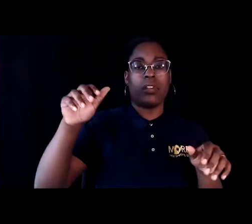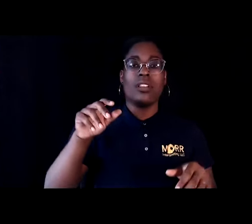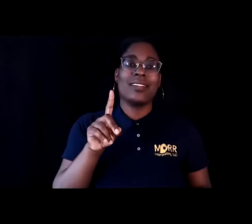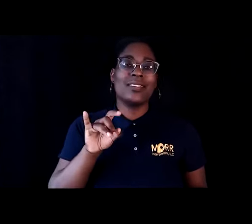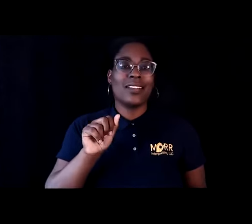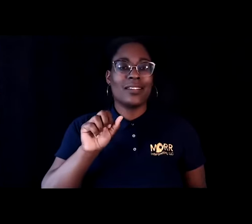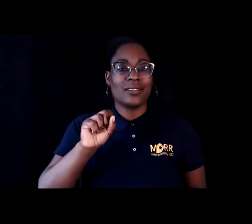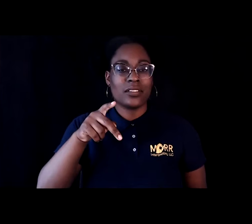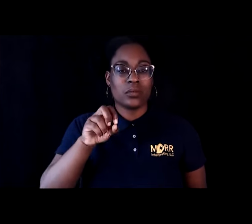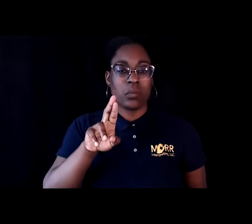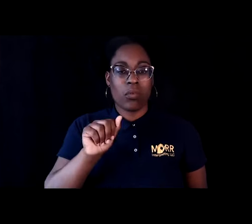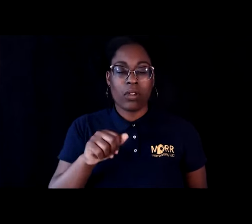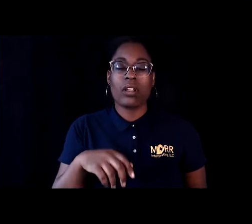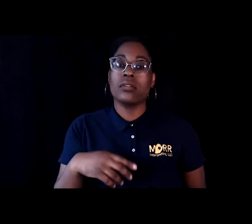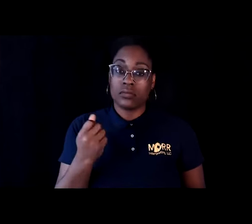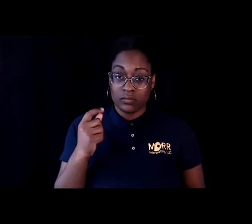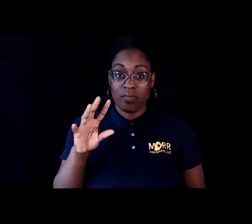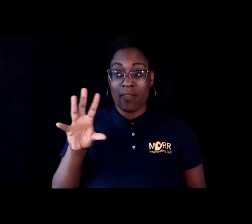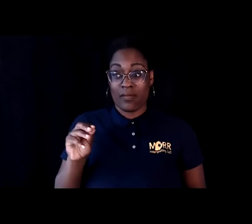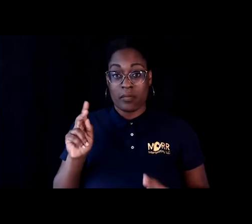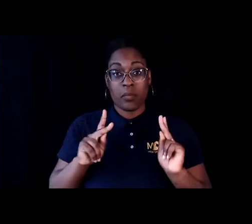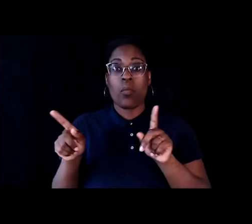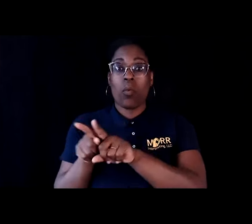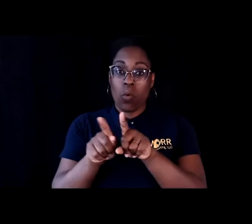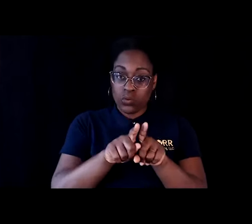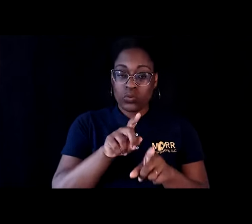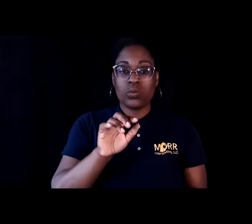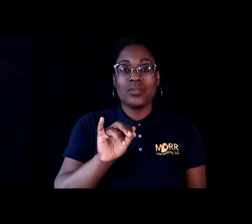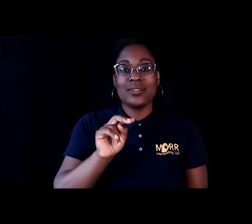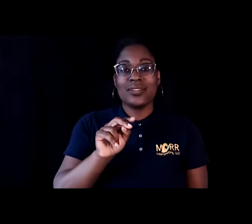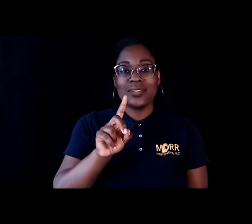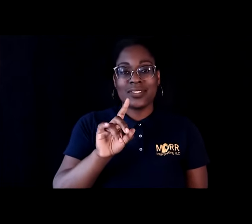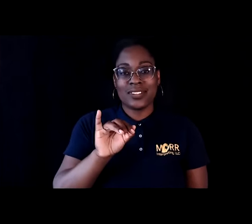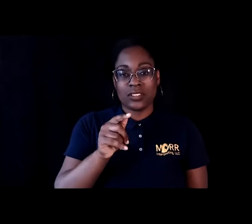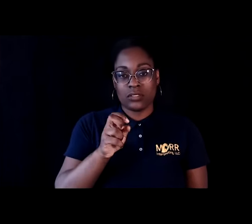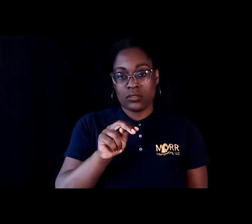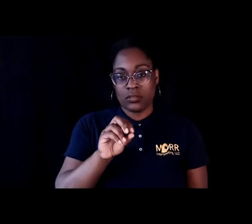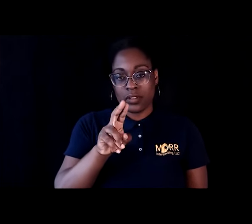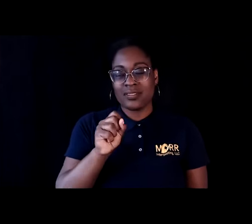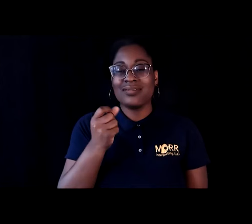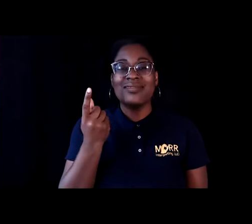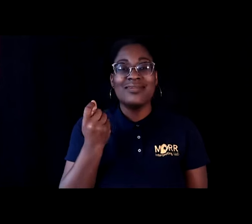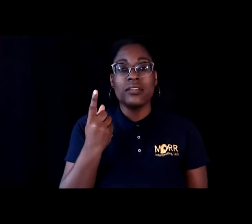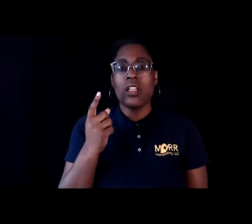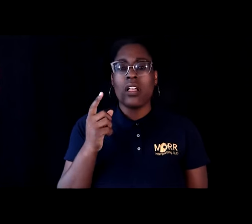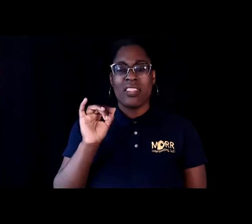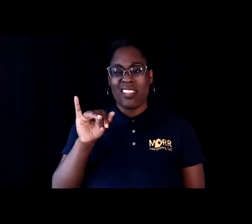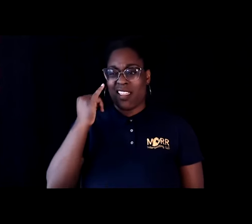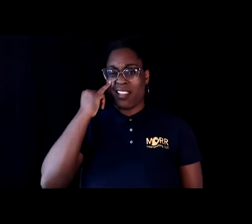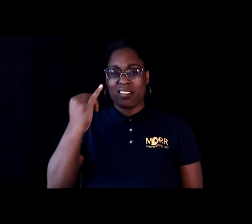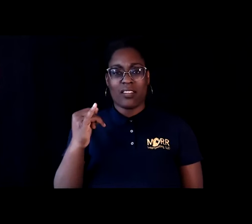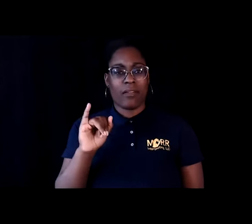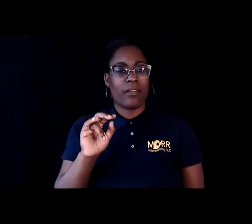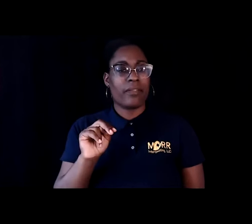also Indigenous. And so should really be clear that indigeneity is an international frame. So if we're talking about